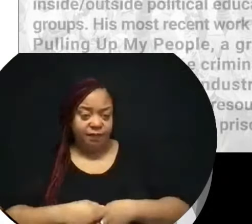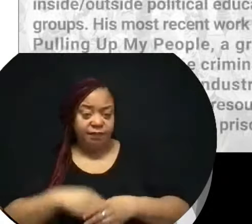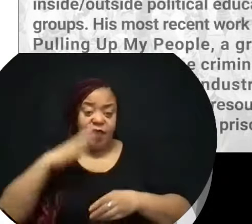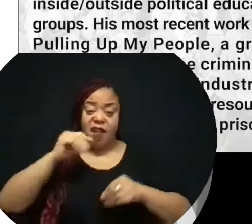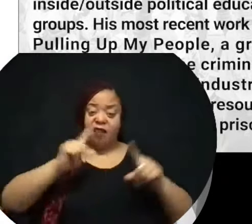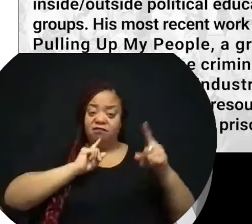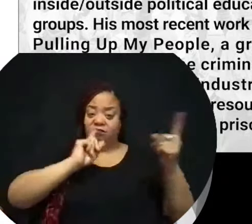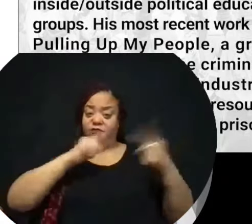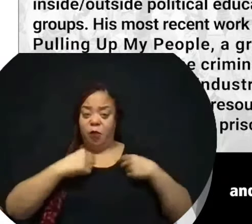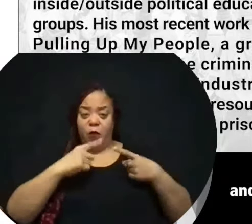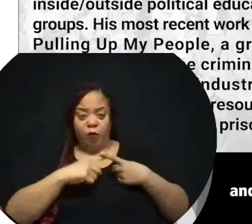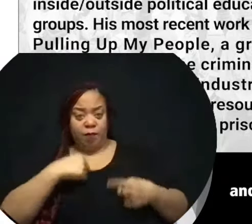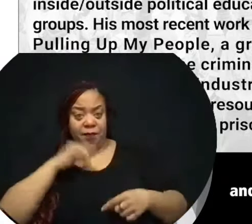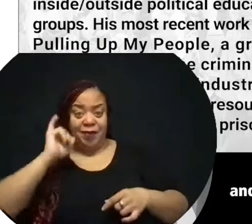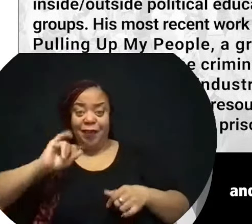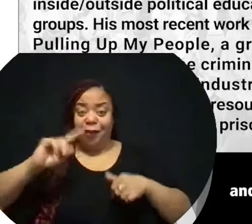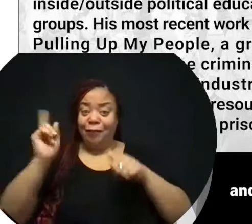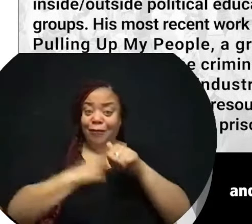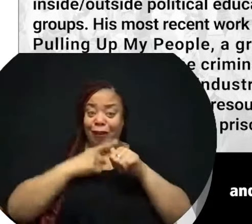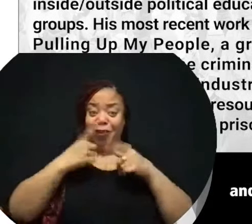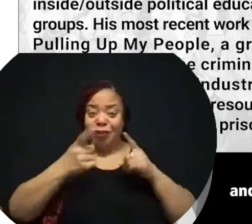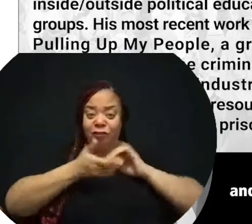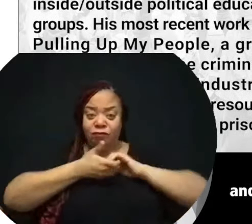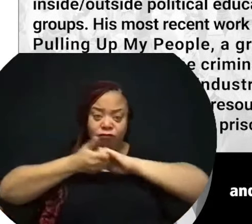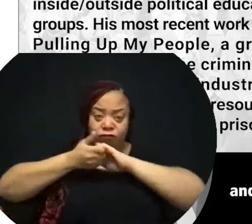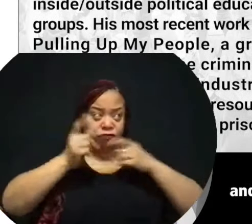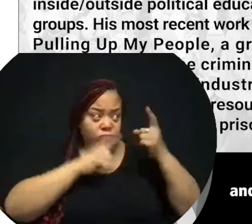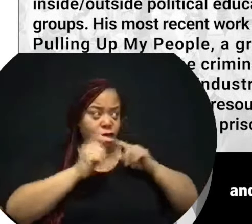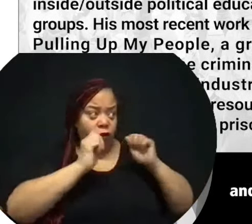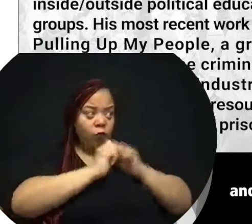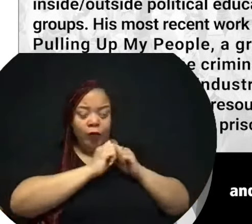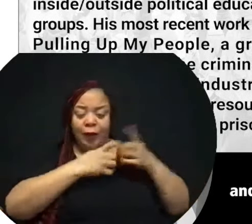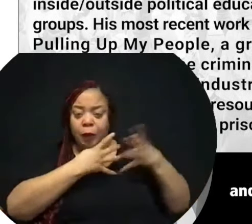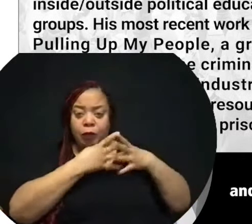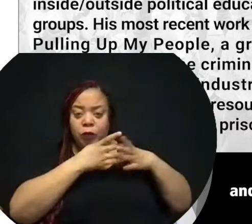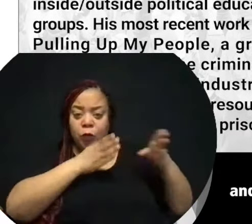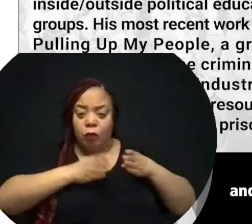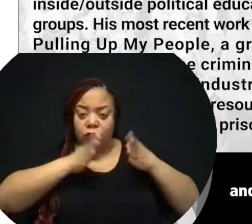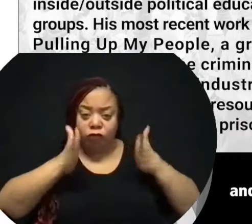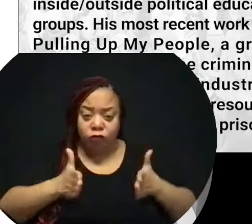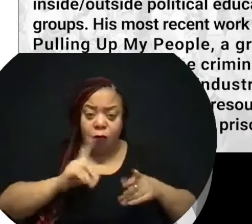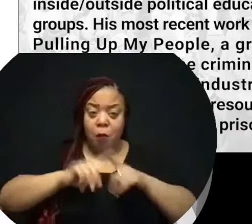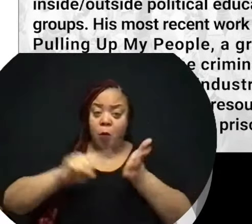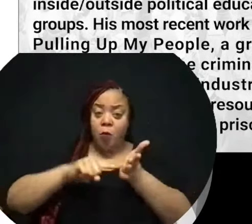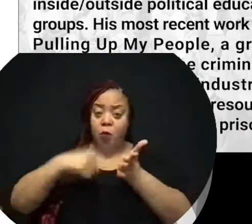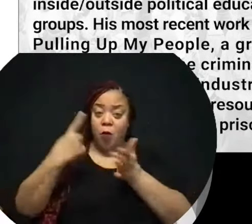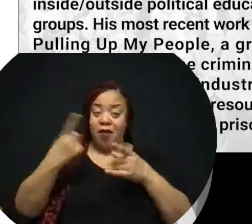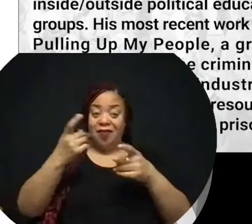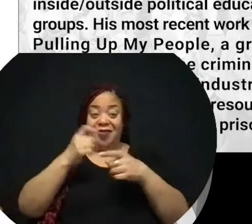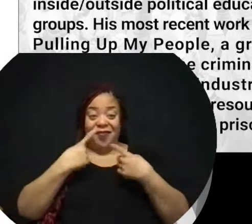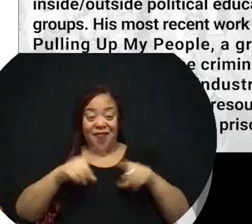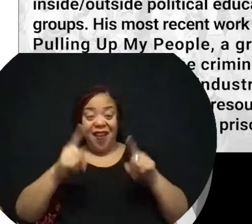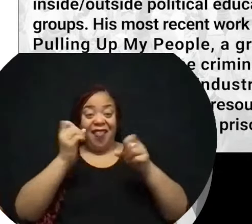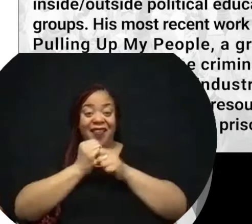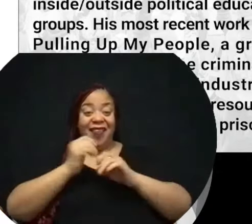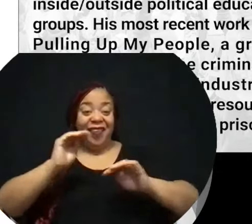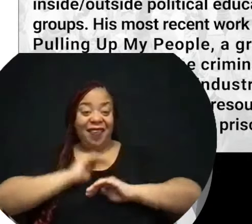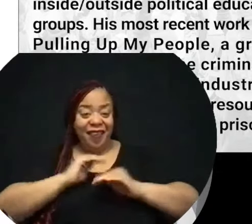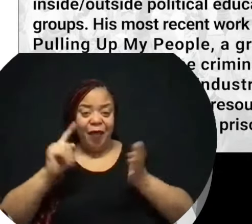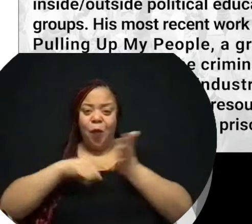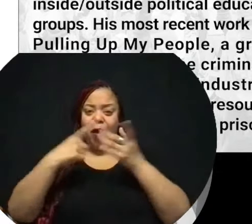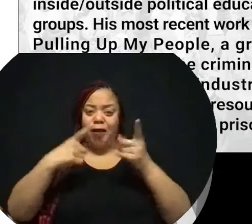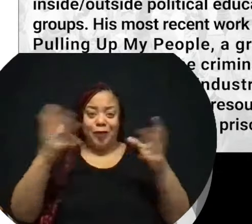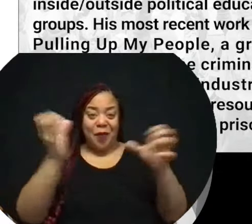their lawsuit, they forgot all about the organizers and the prisoners that were fighting with them. The